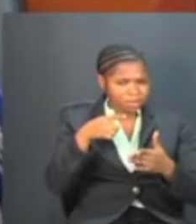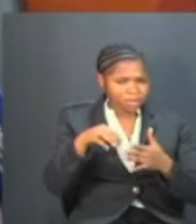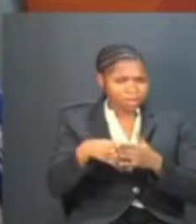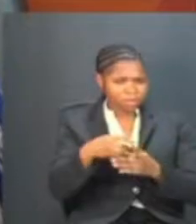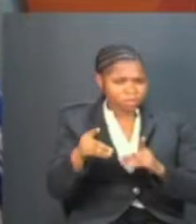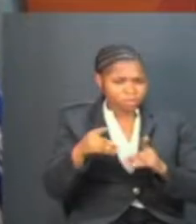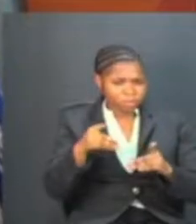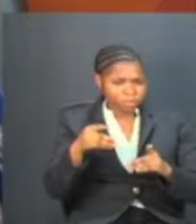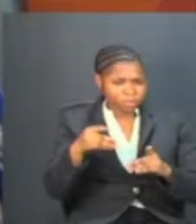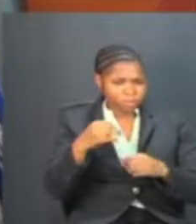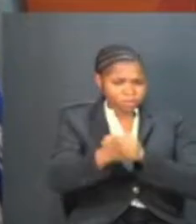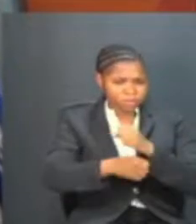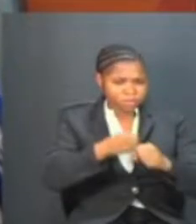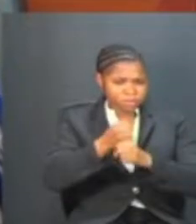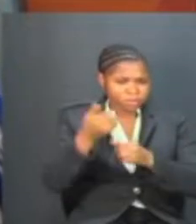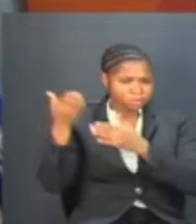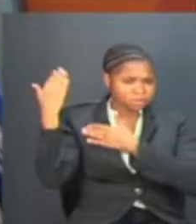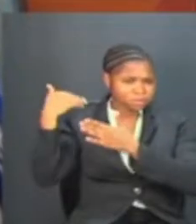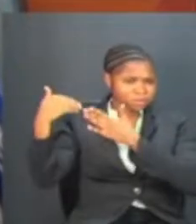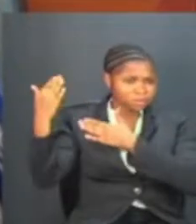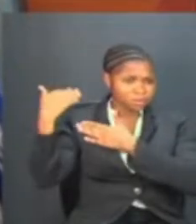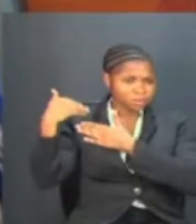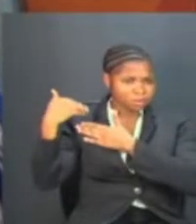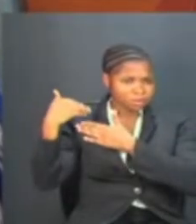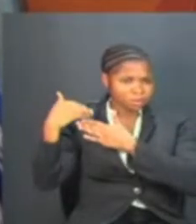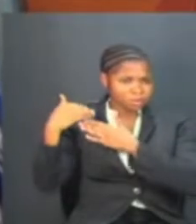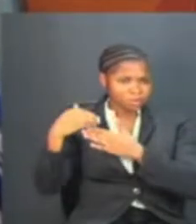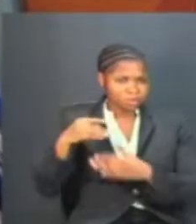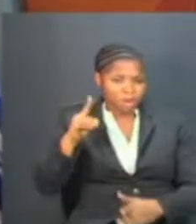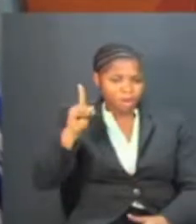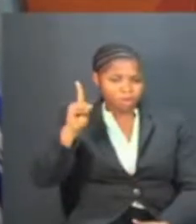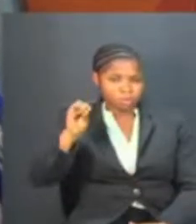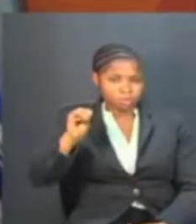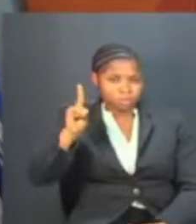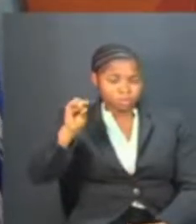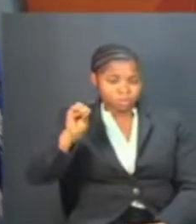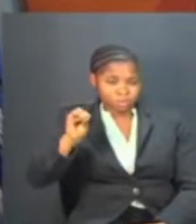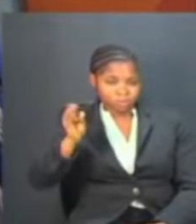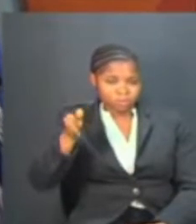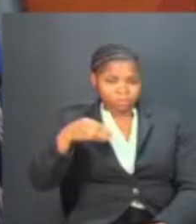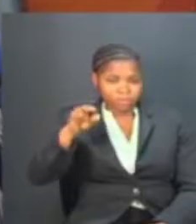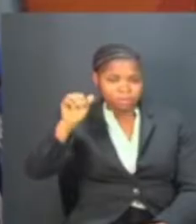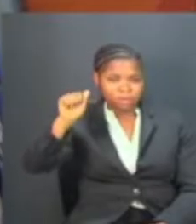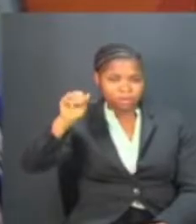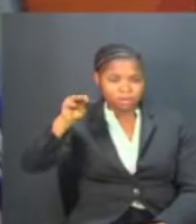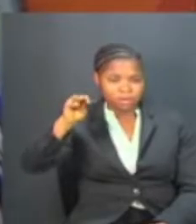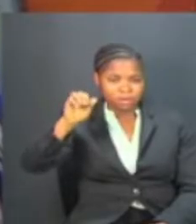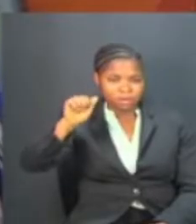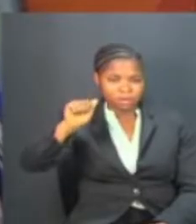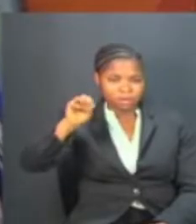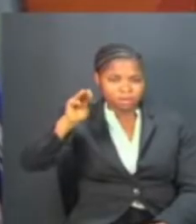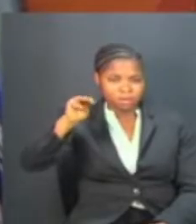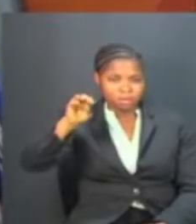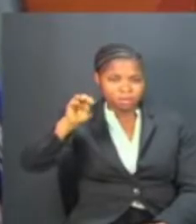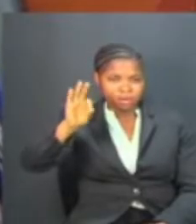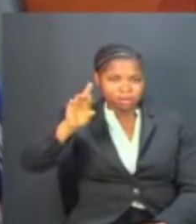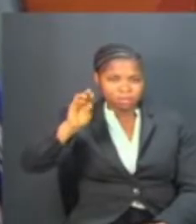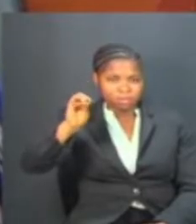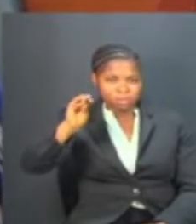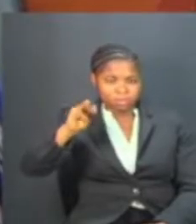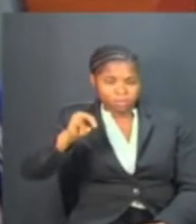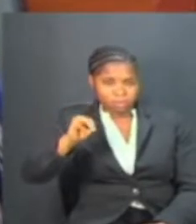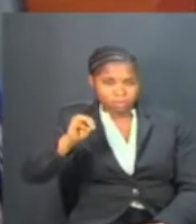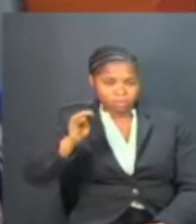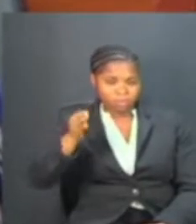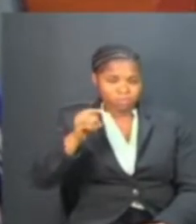to Dodo Pepesu, Dodo Abamfrom to Dapa Junction, Asatu